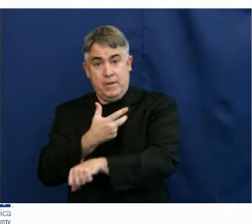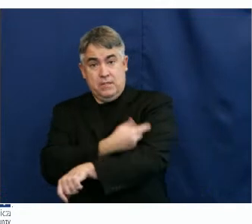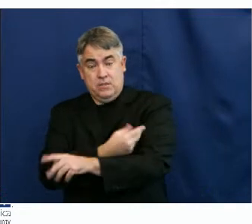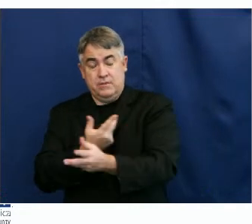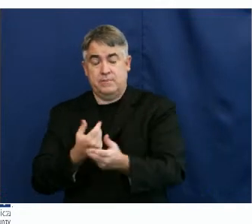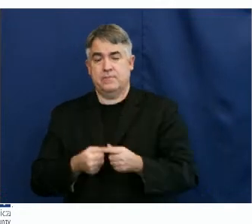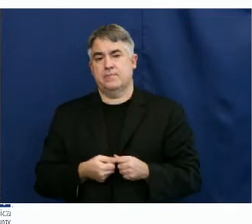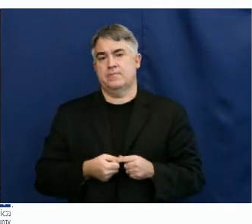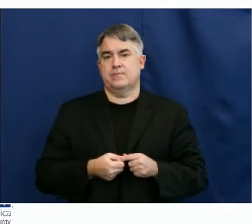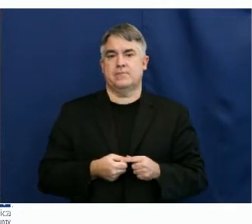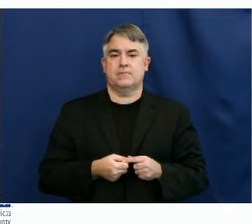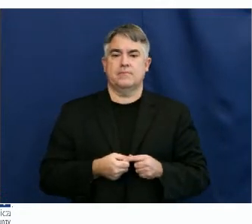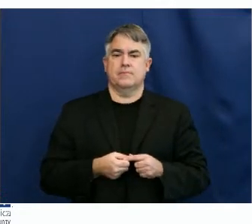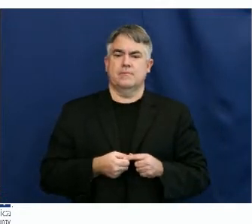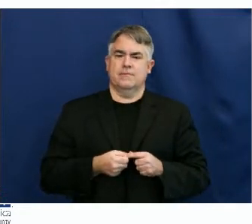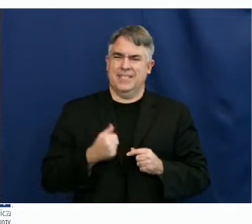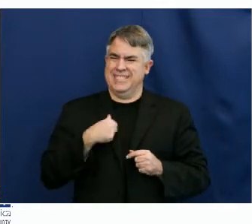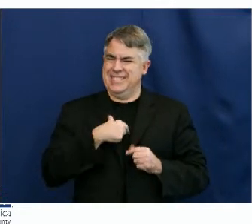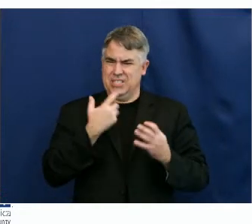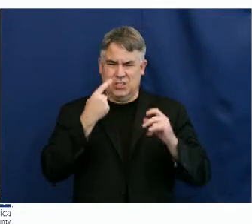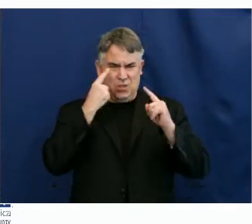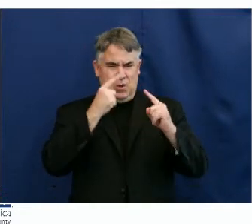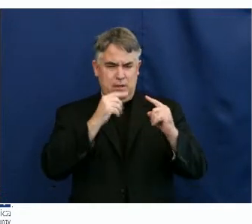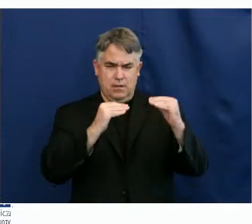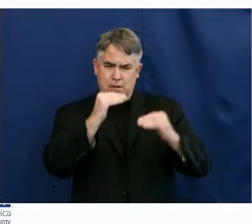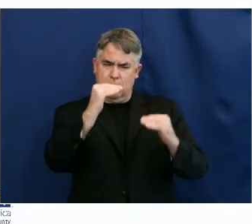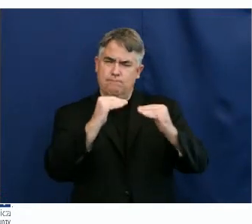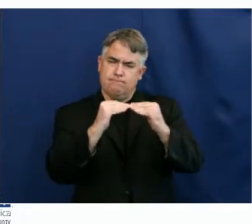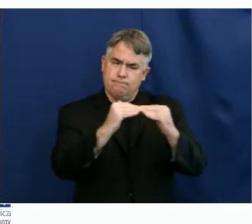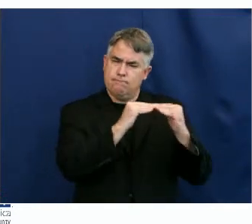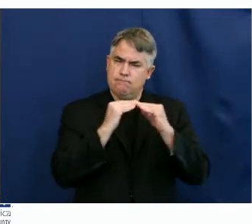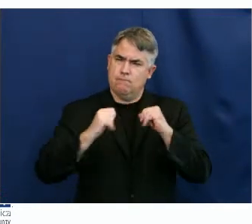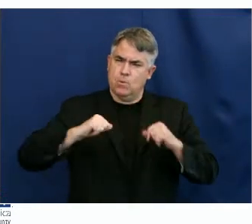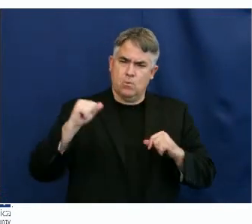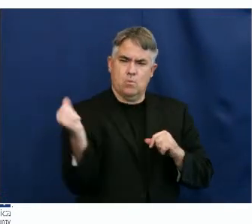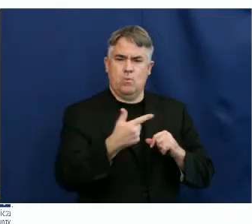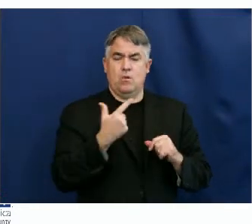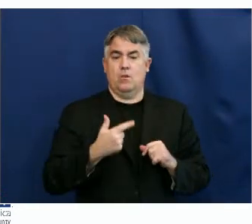again, continues using our promotoras, our community health workers,